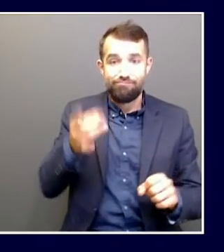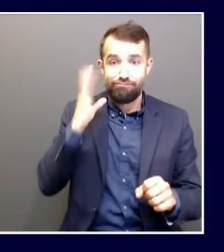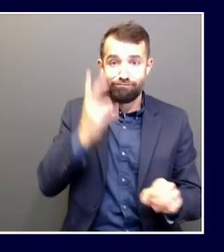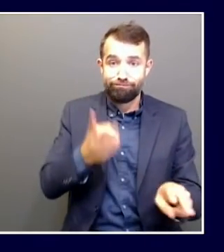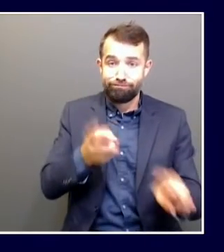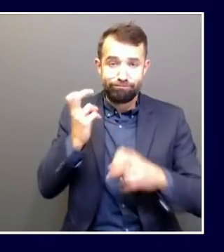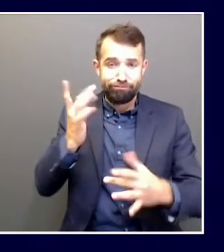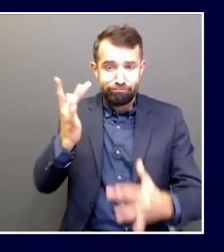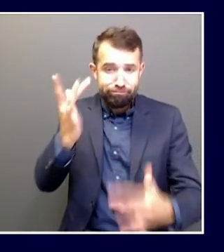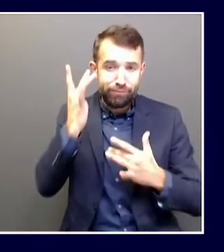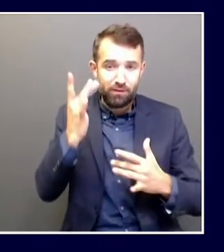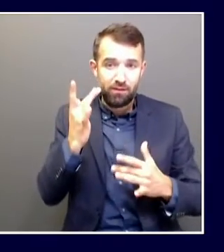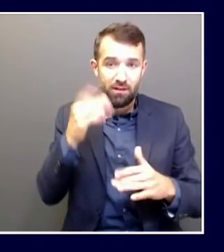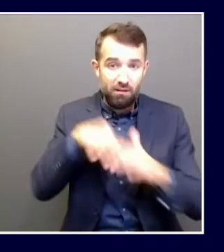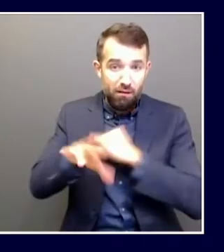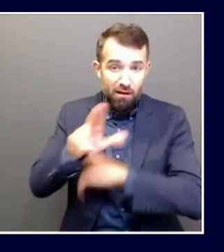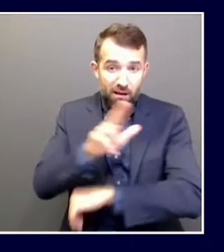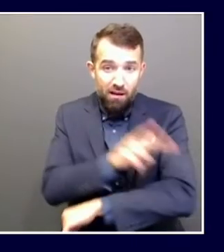and death.